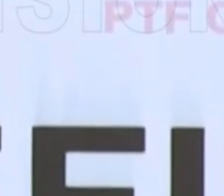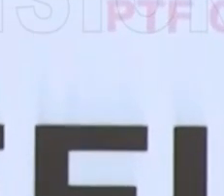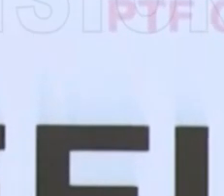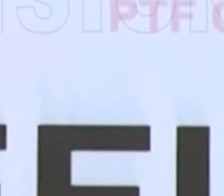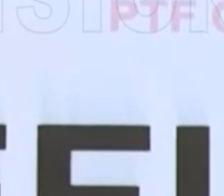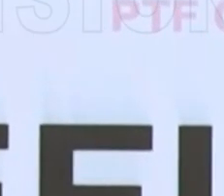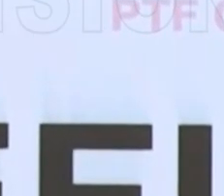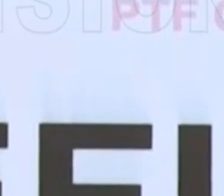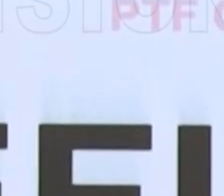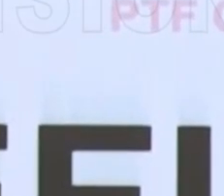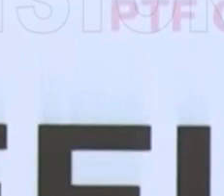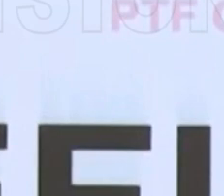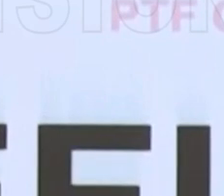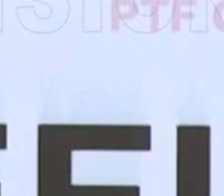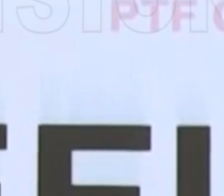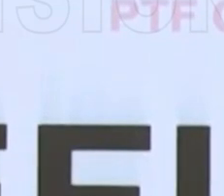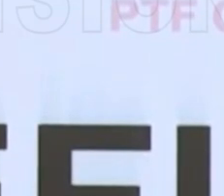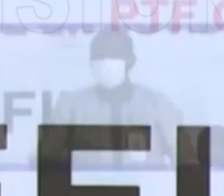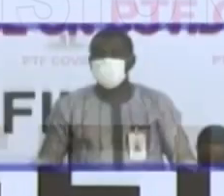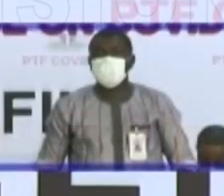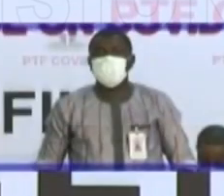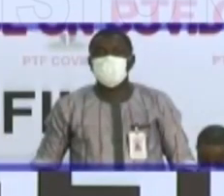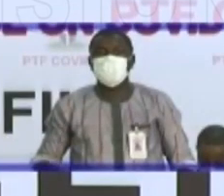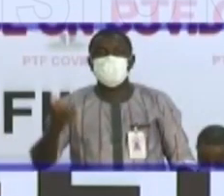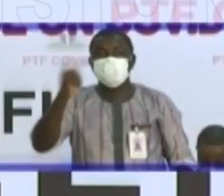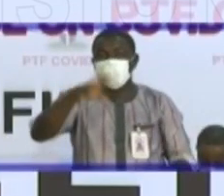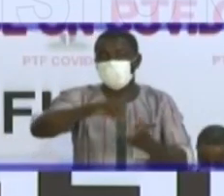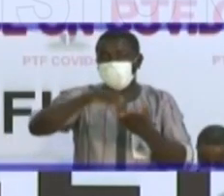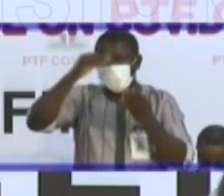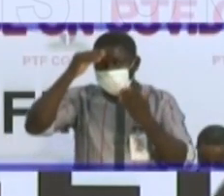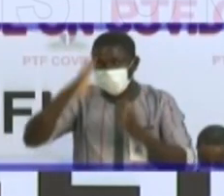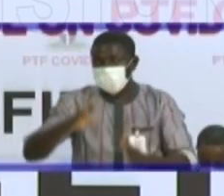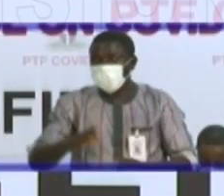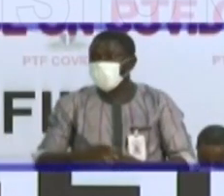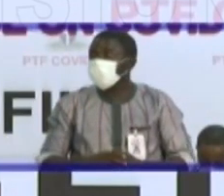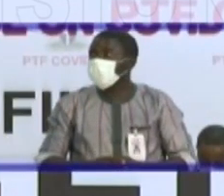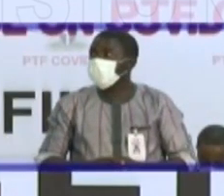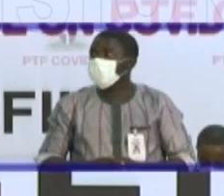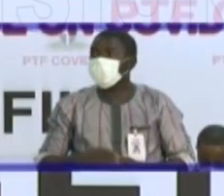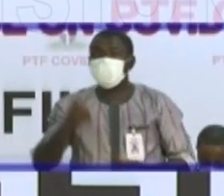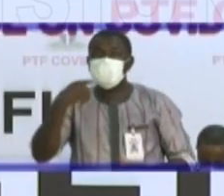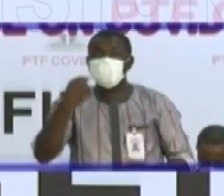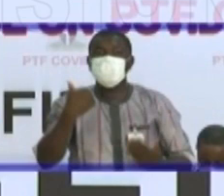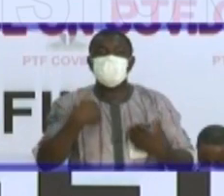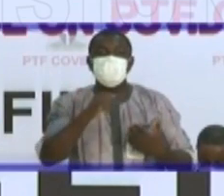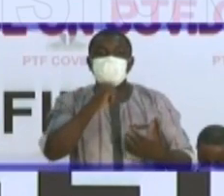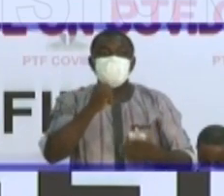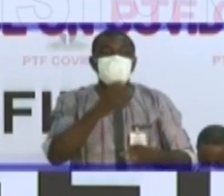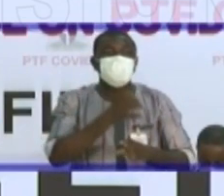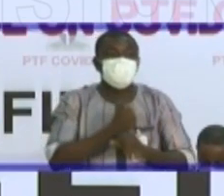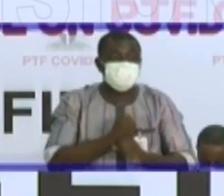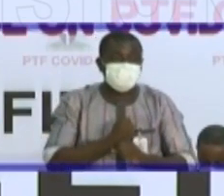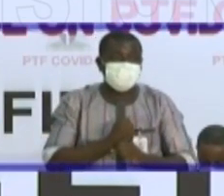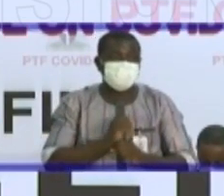good evening, everybody. Well, two things. The students who have not received